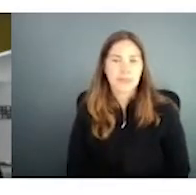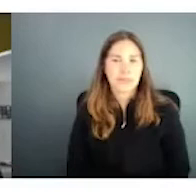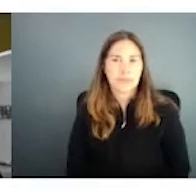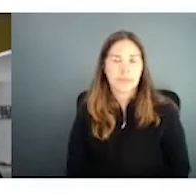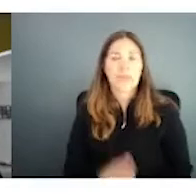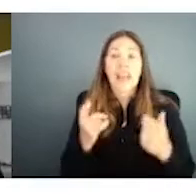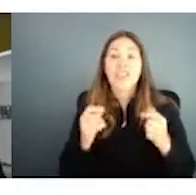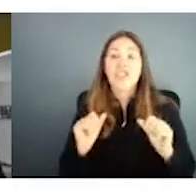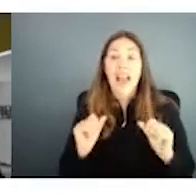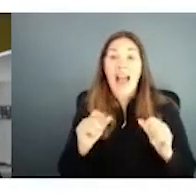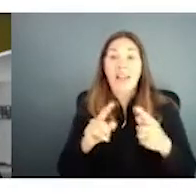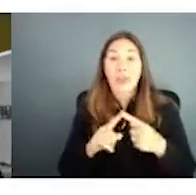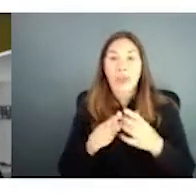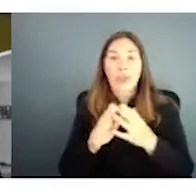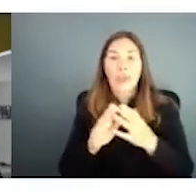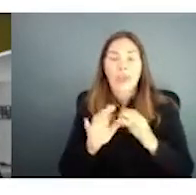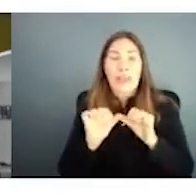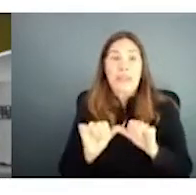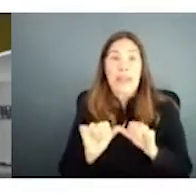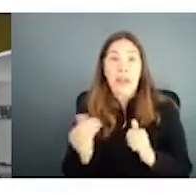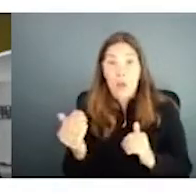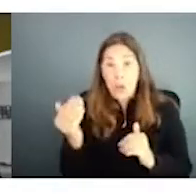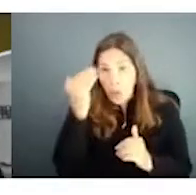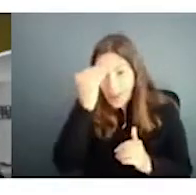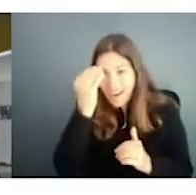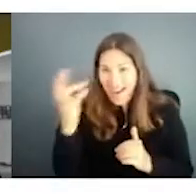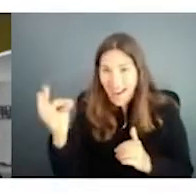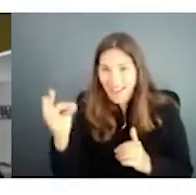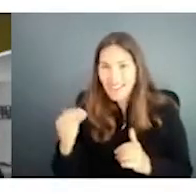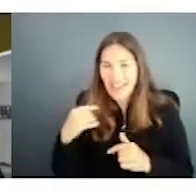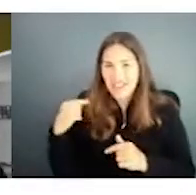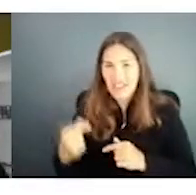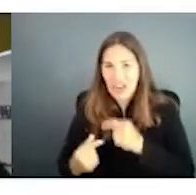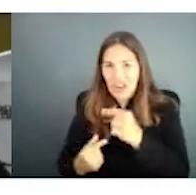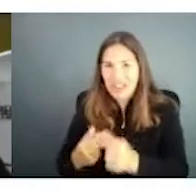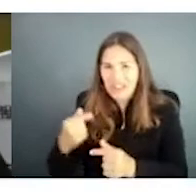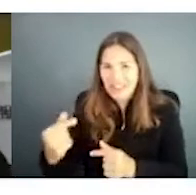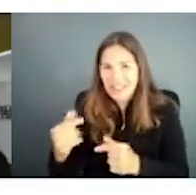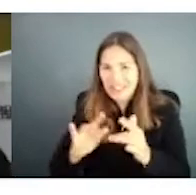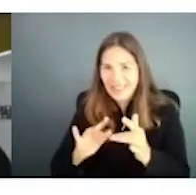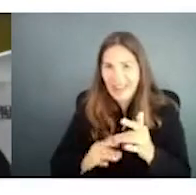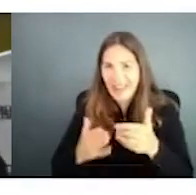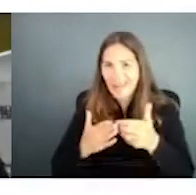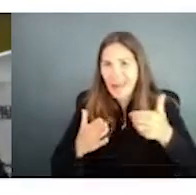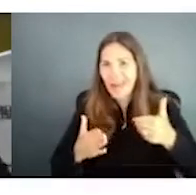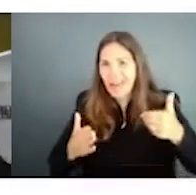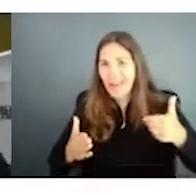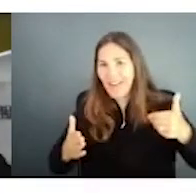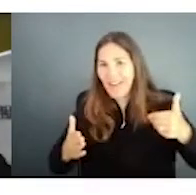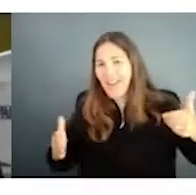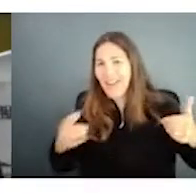Try to remain really aware of the generation gap and how I perceive certain videos versus